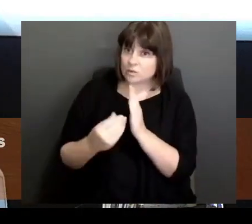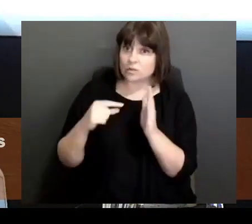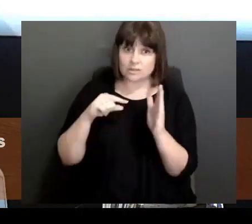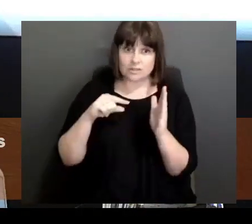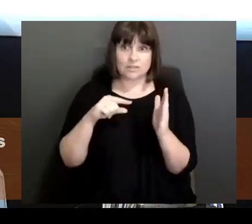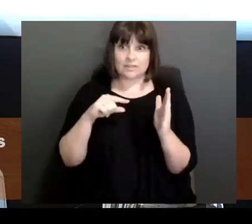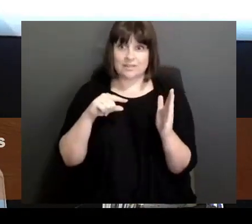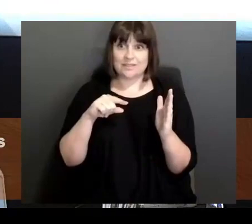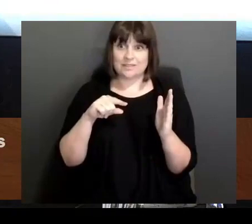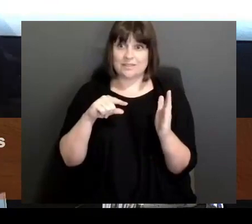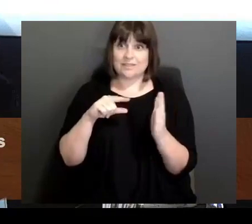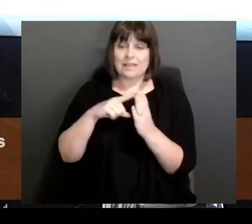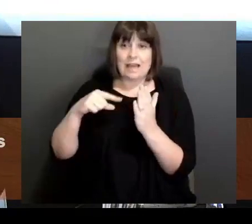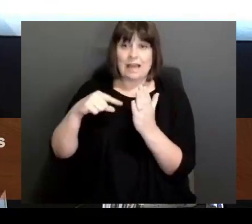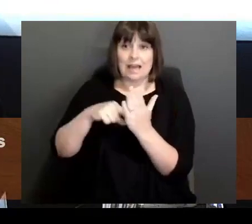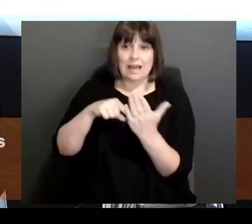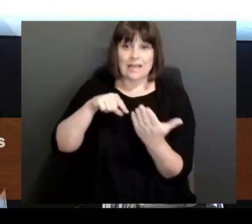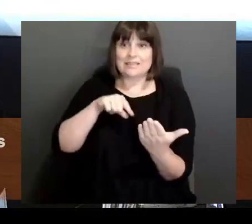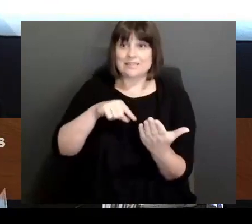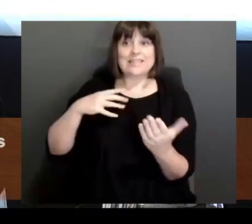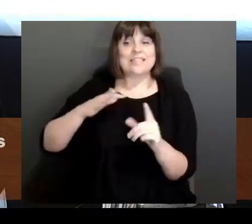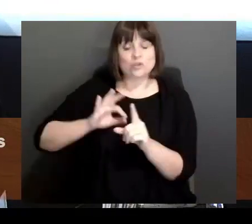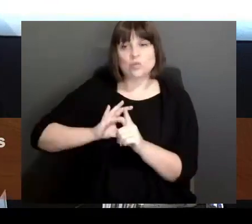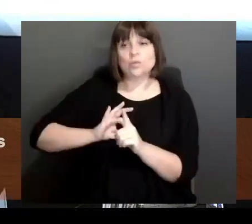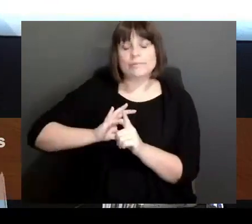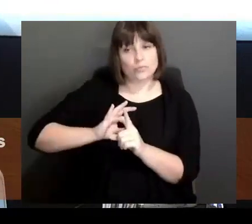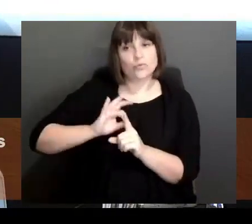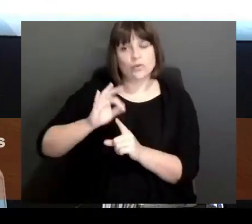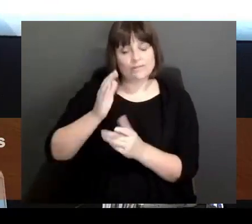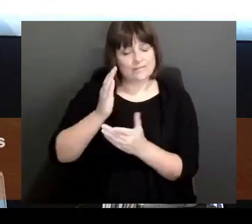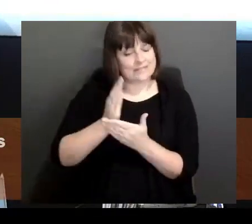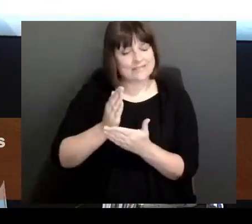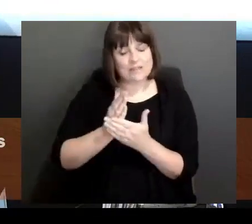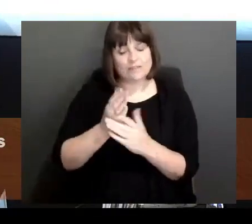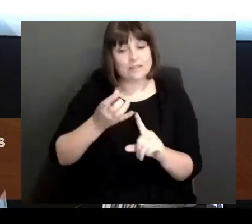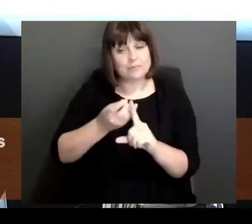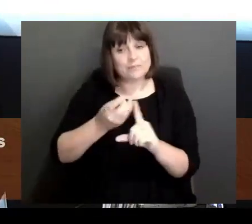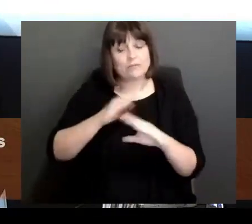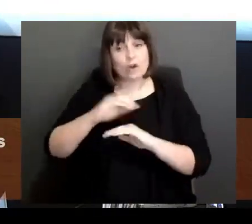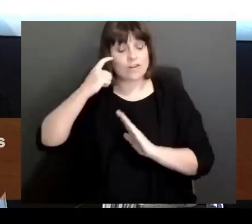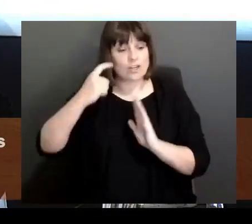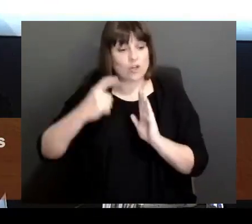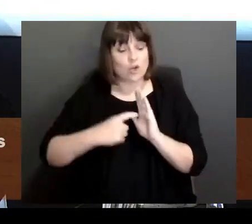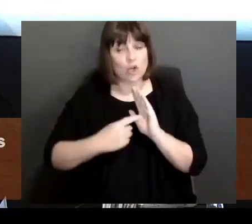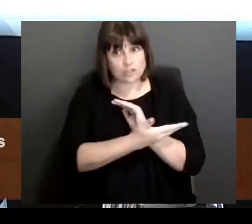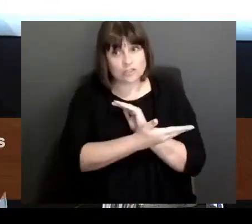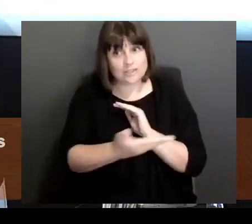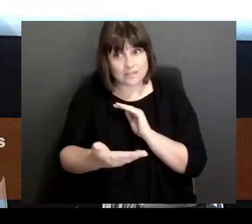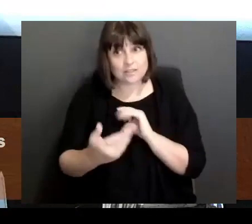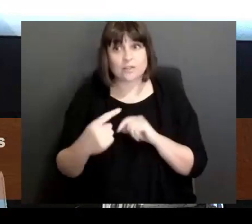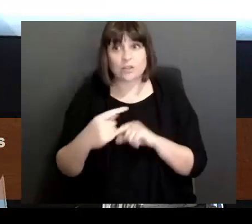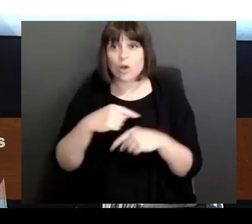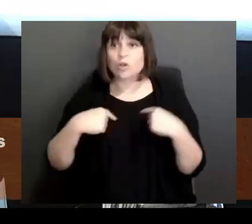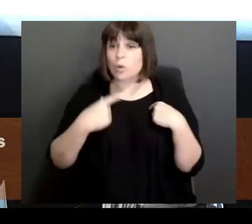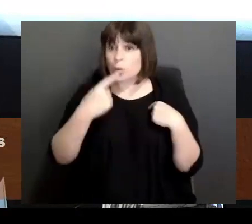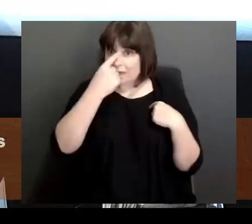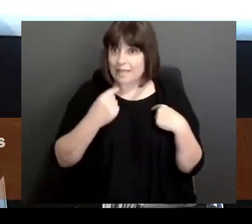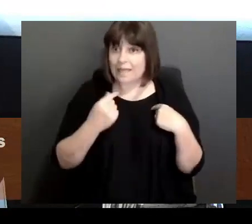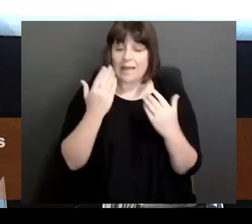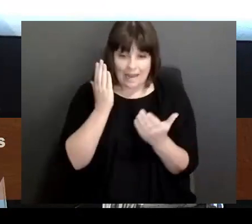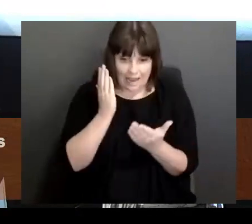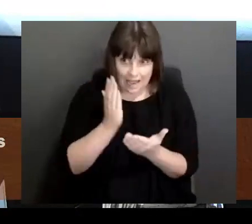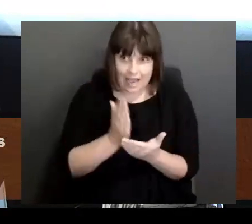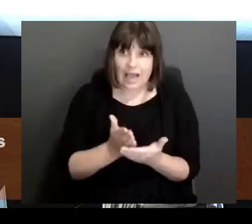underdone in acknowledgement and in actually turning things around so that we actually do deliver